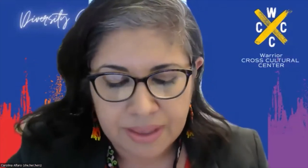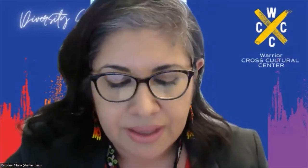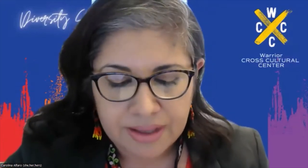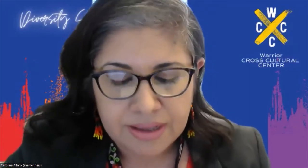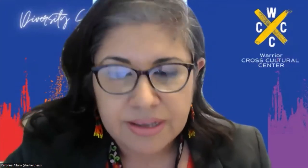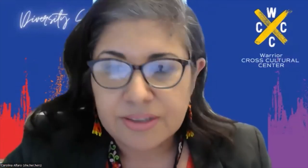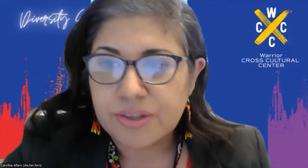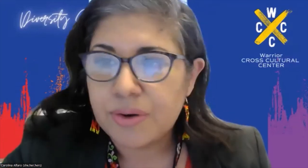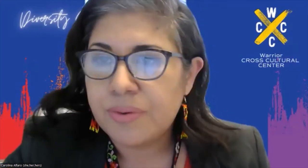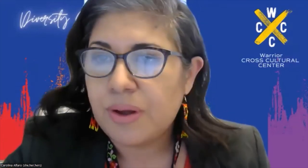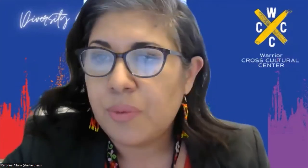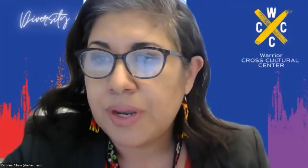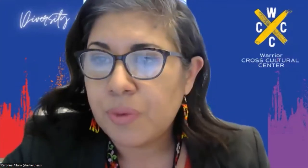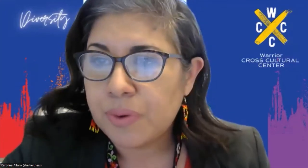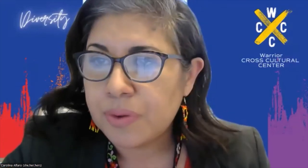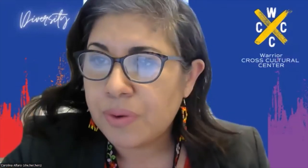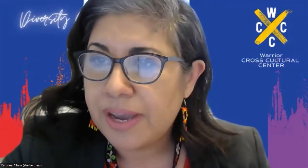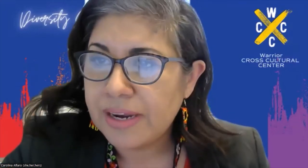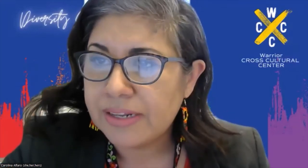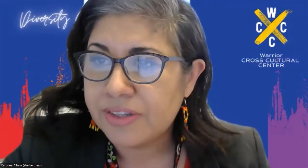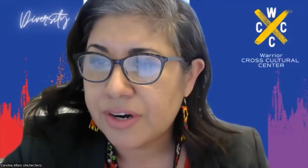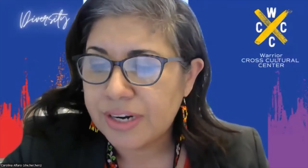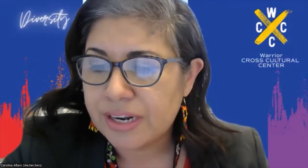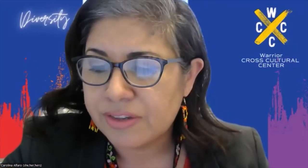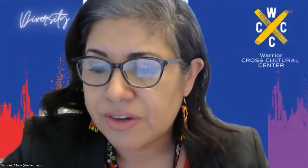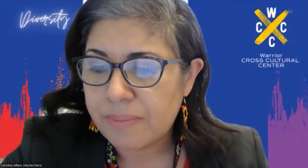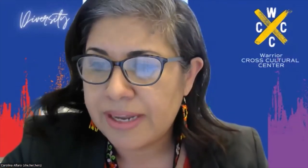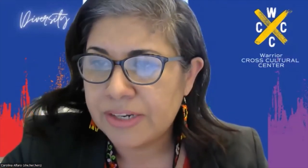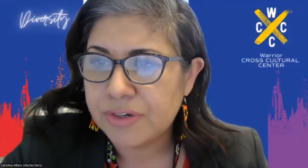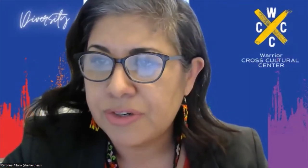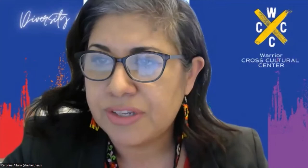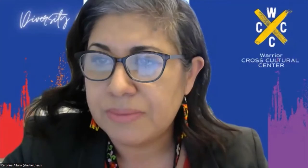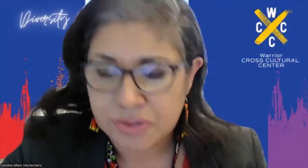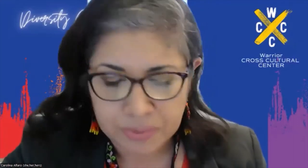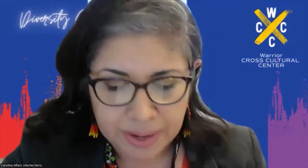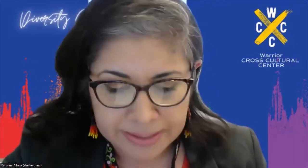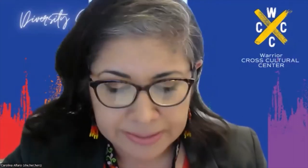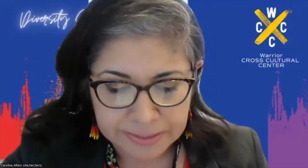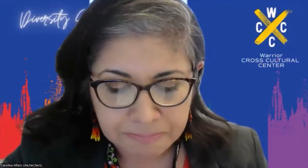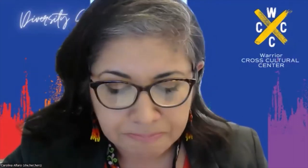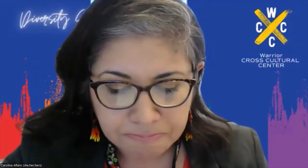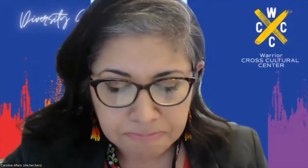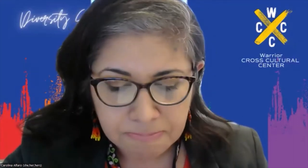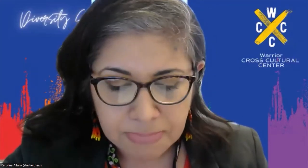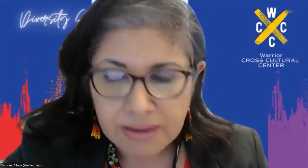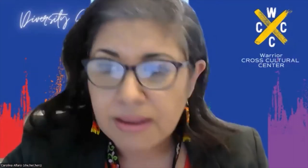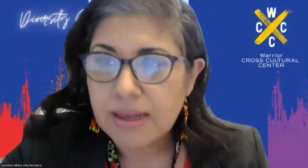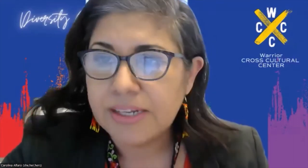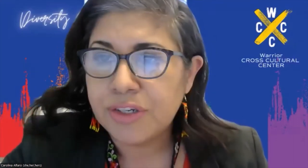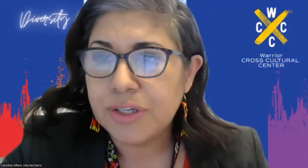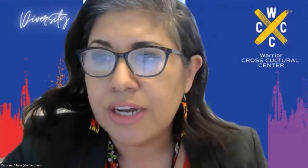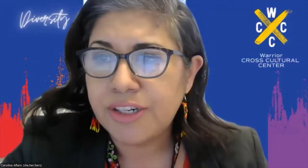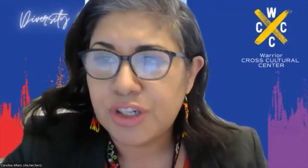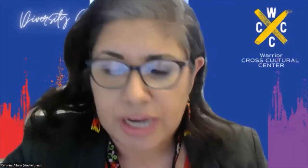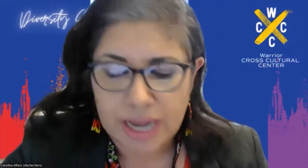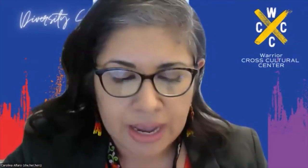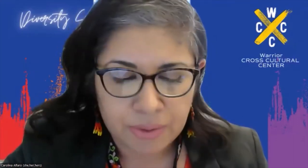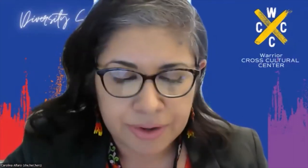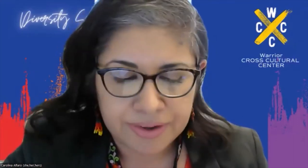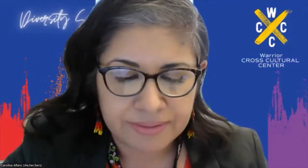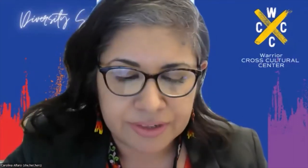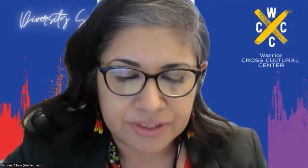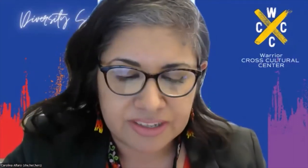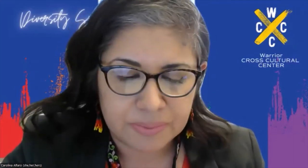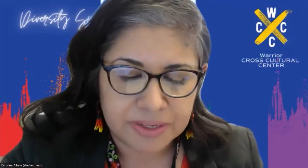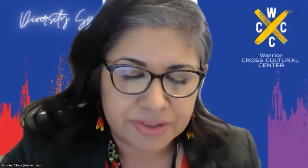time. So we will go ahead and get started. I'll start by introducing Mr. Wise. To launch